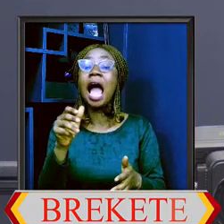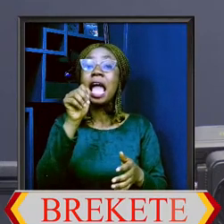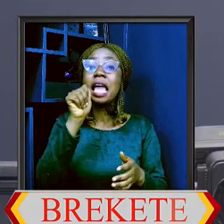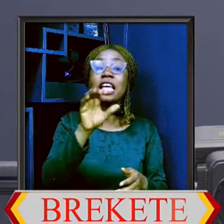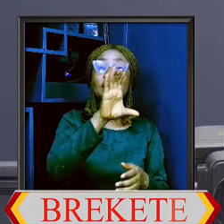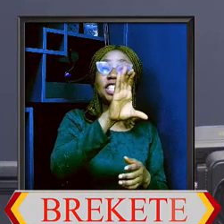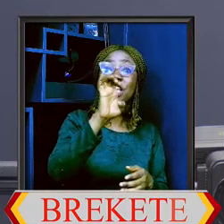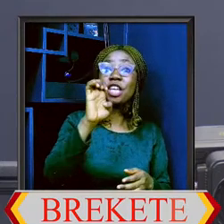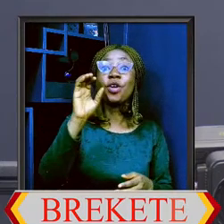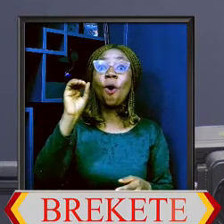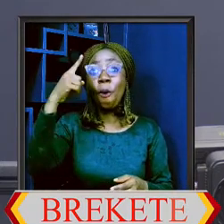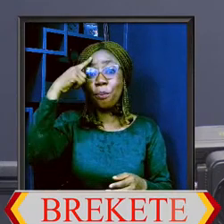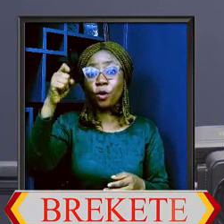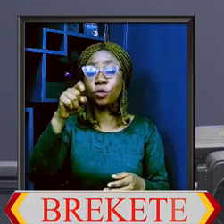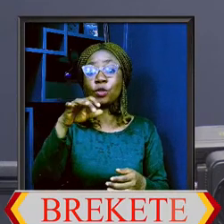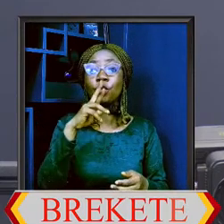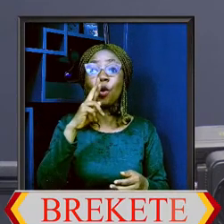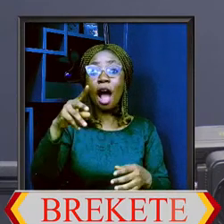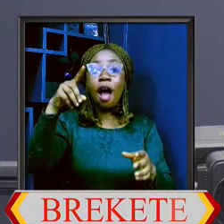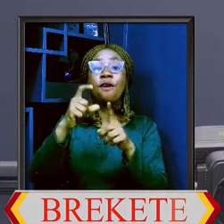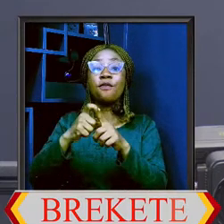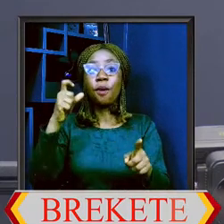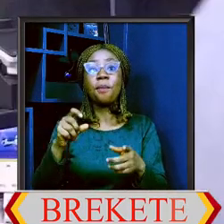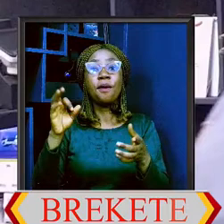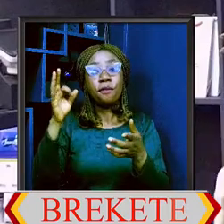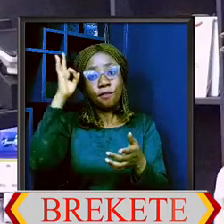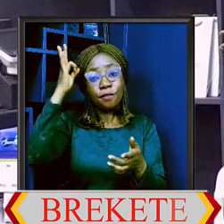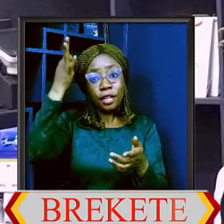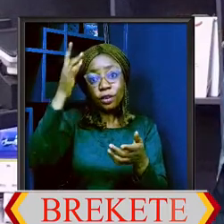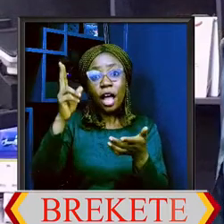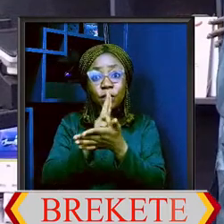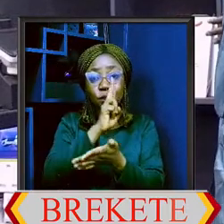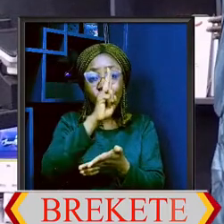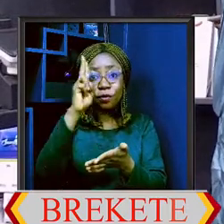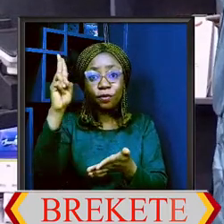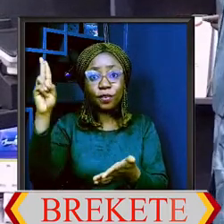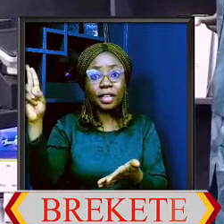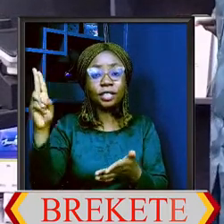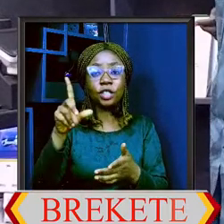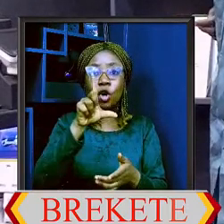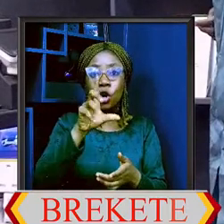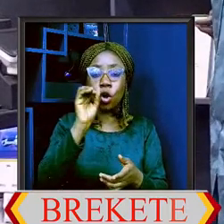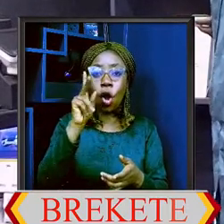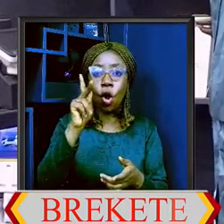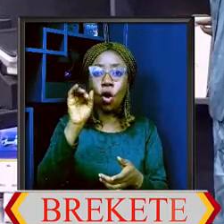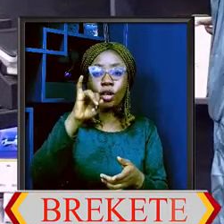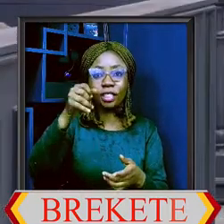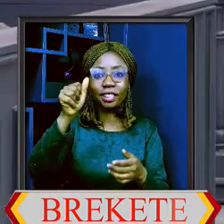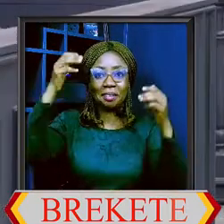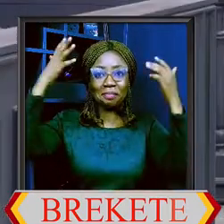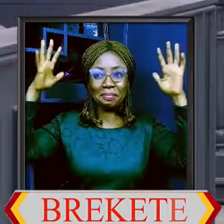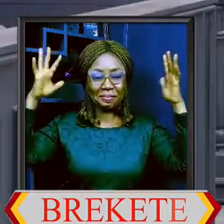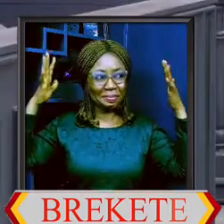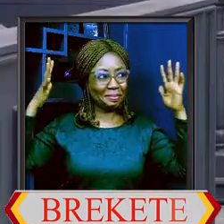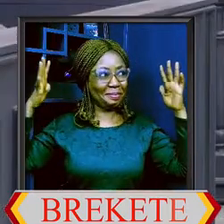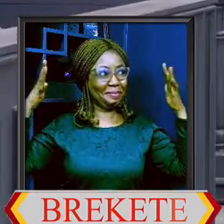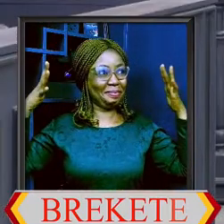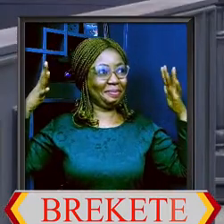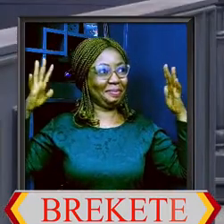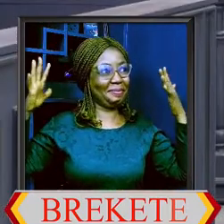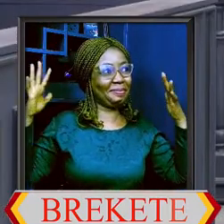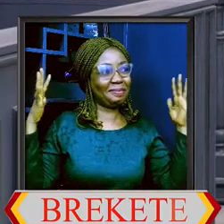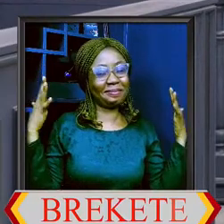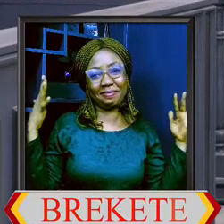CEO because you are a product of federal University loc yeah so I must get you admission there by the grace of God